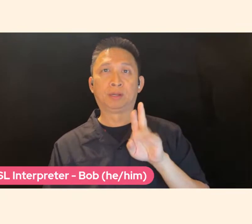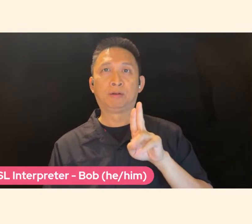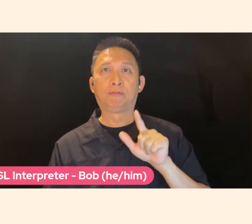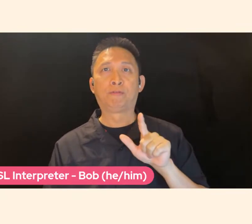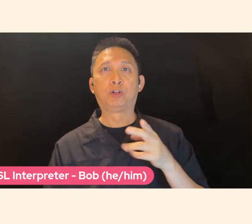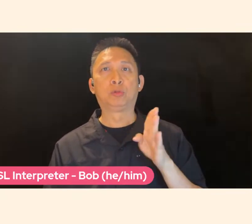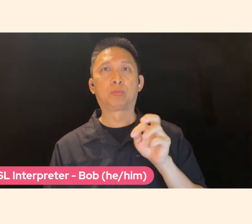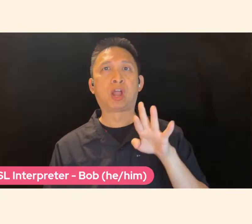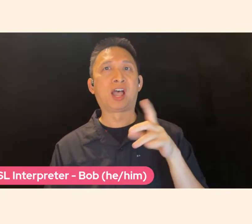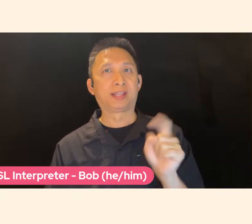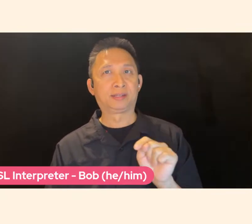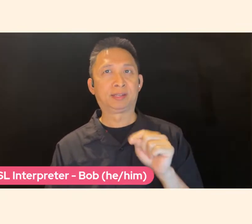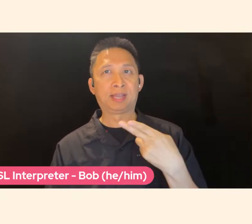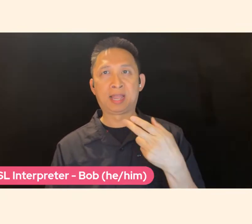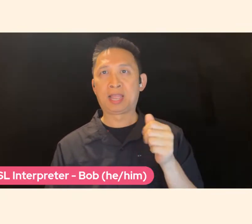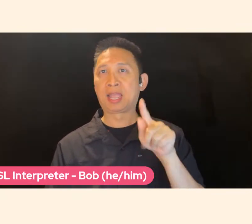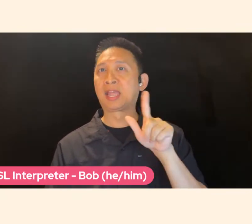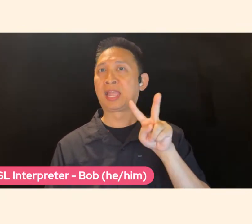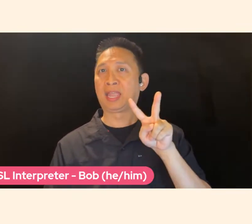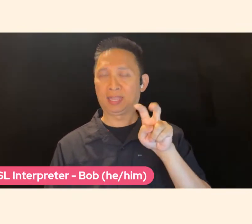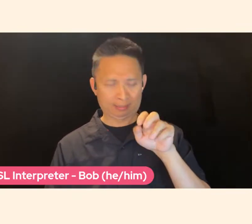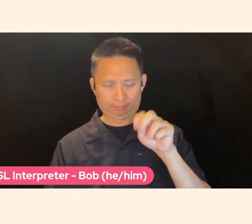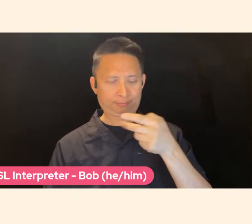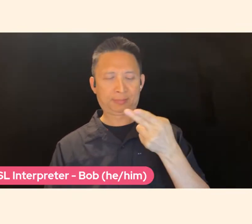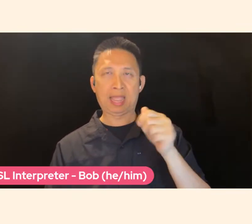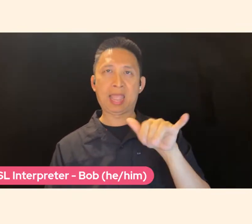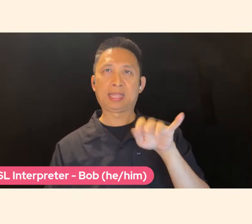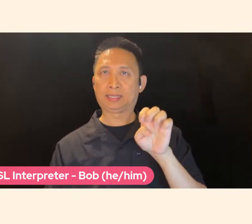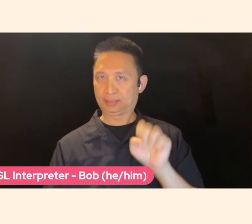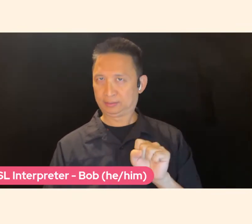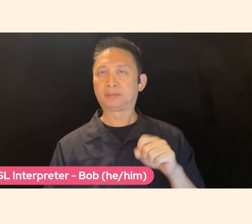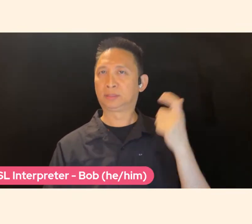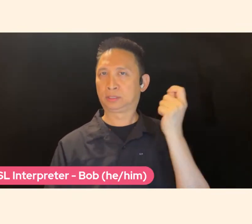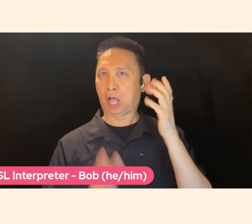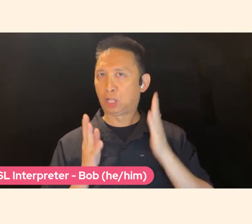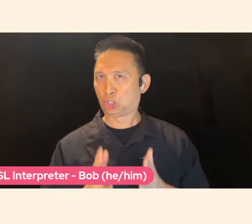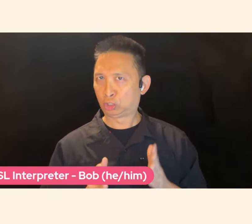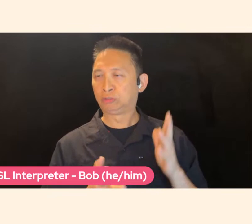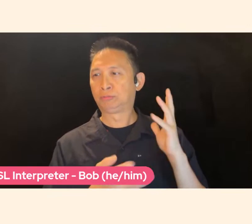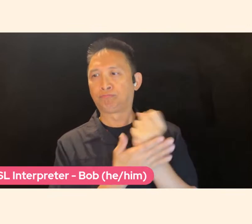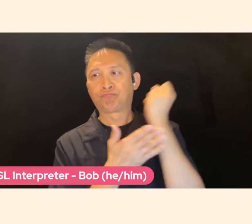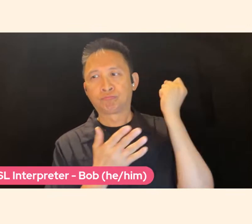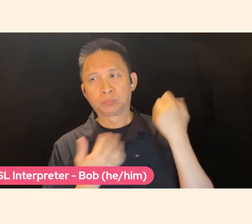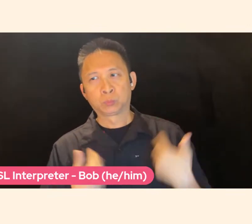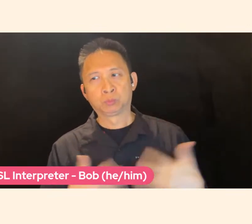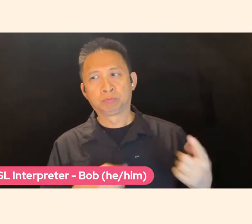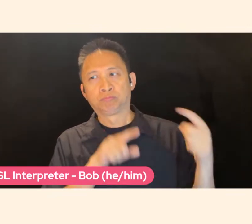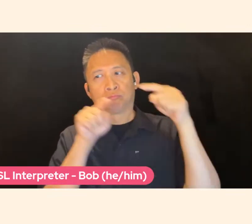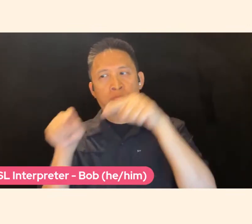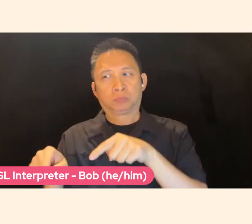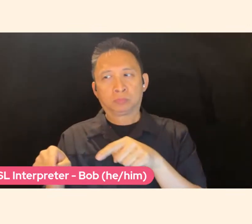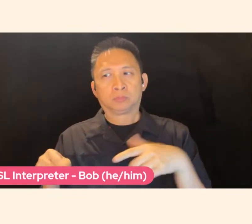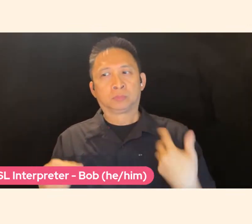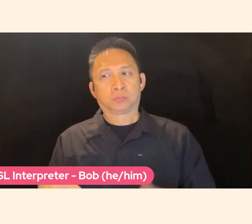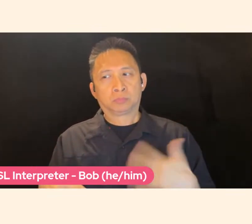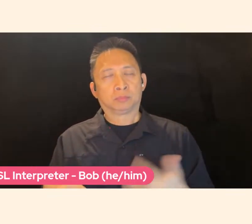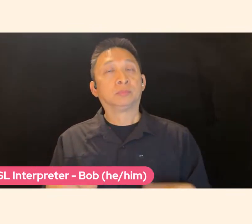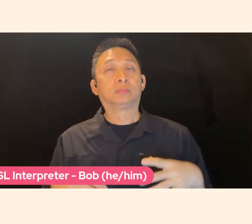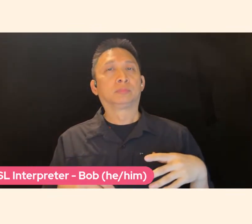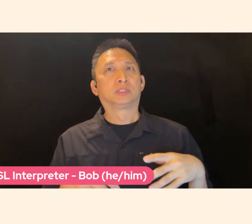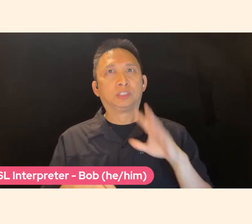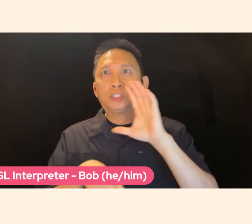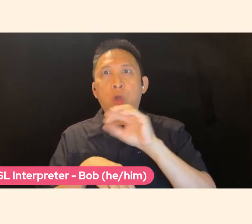resource disparities led Noni to co-found several small-scale collective civic action networks. In